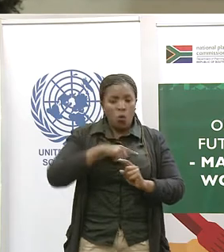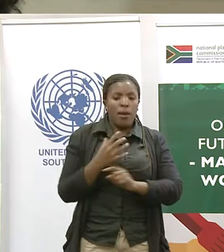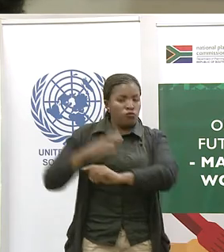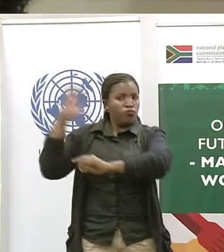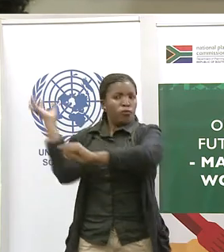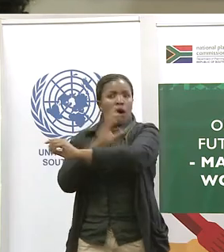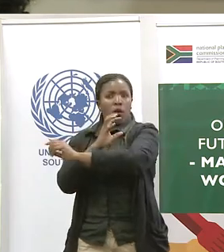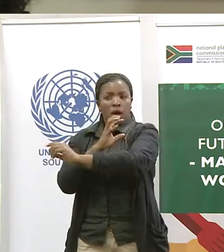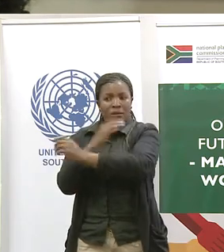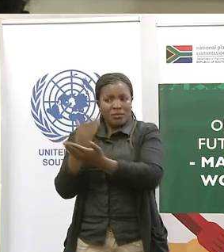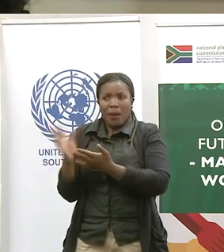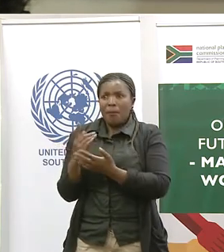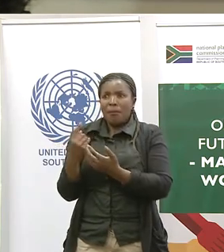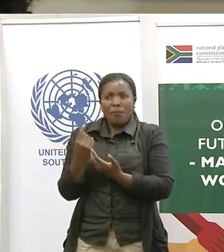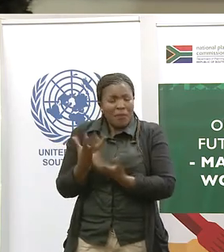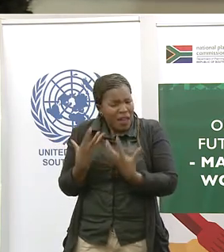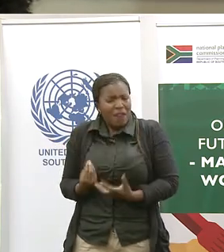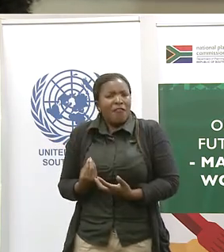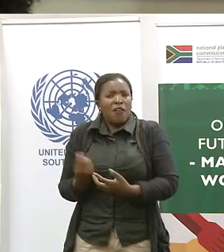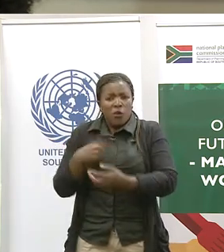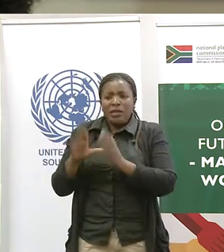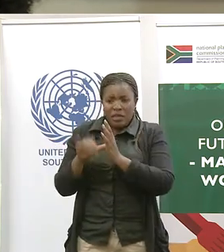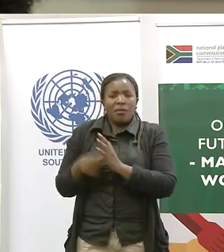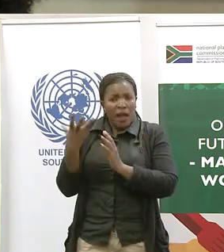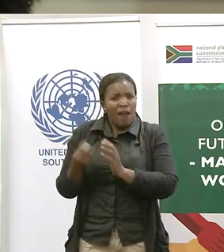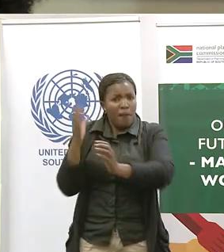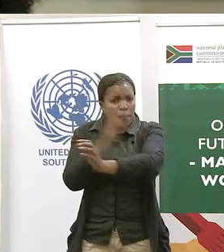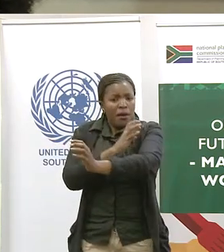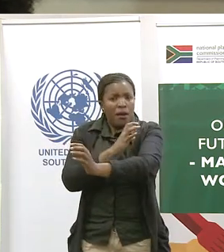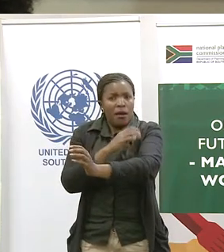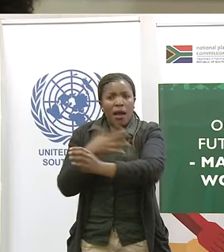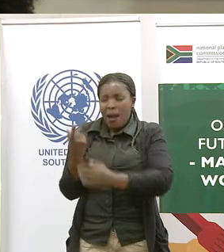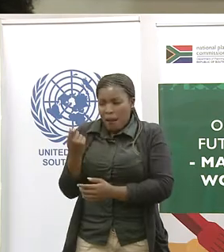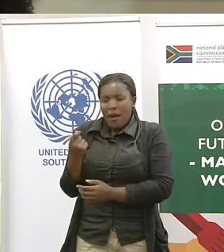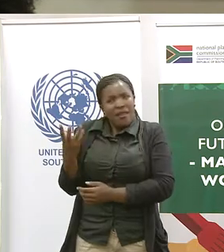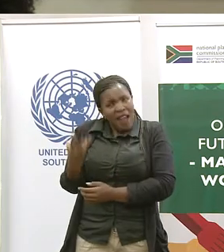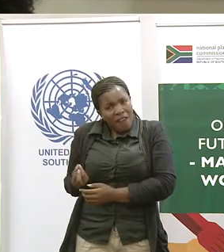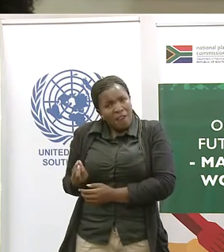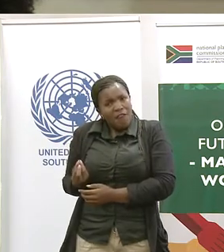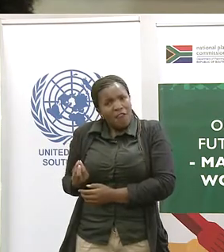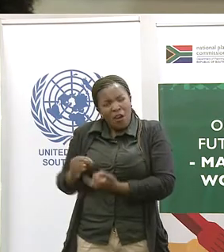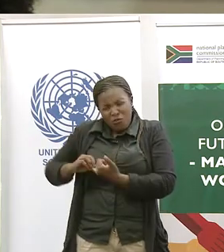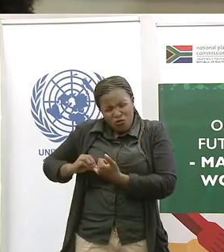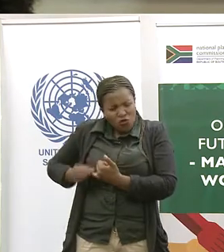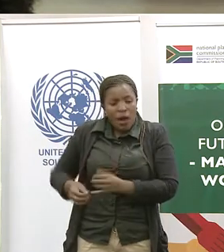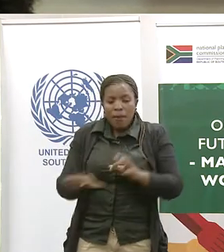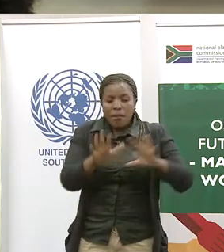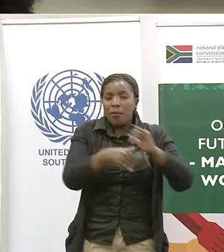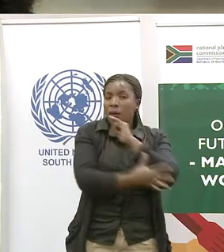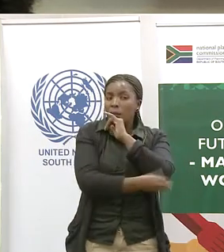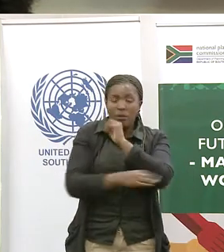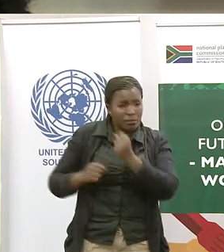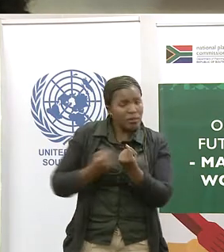those people. Let us ensure that we use all the bits of spare money we have to benefit those poor people, because